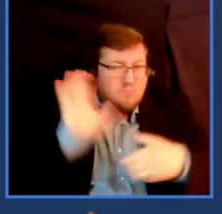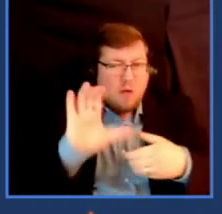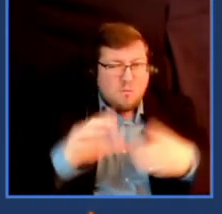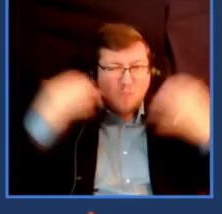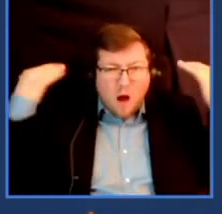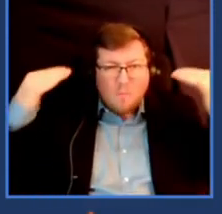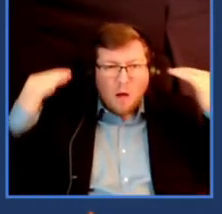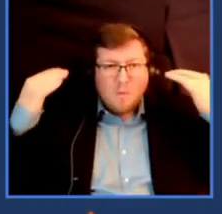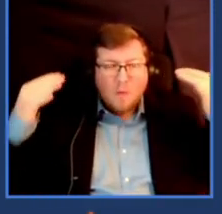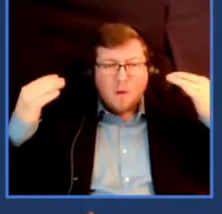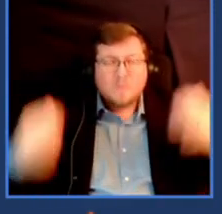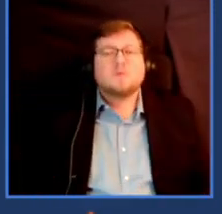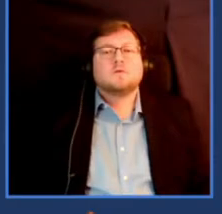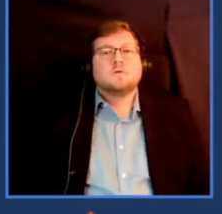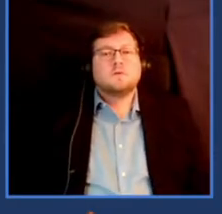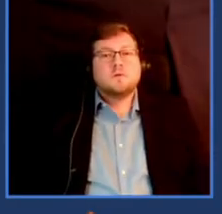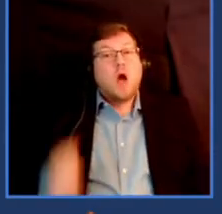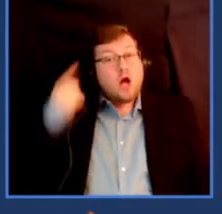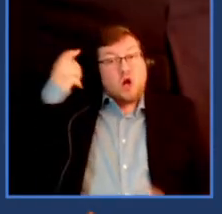The wealthy